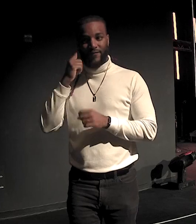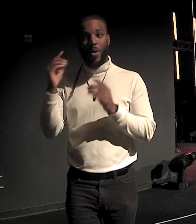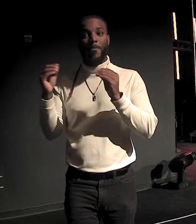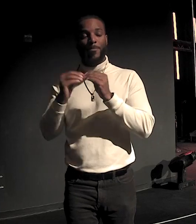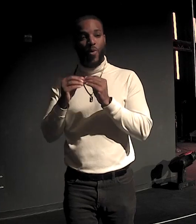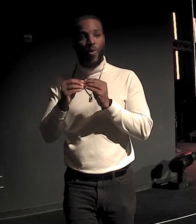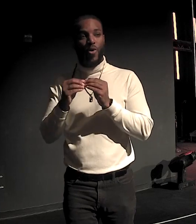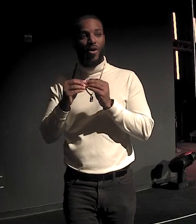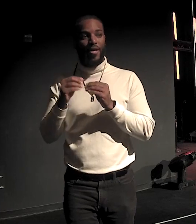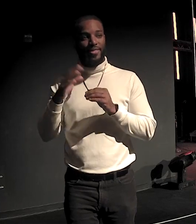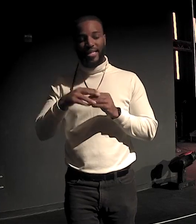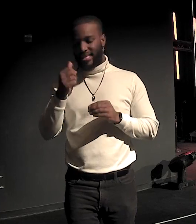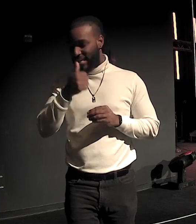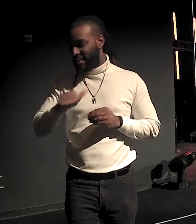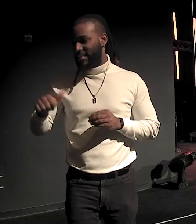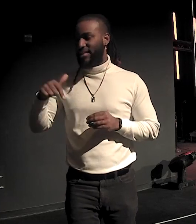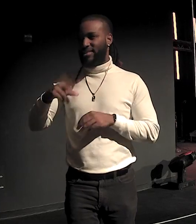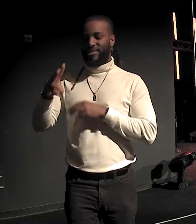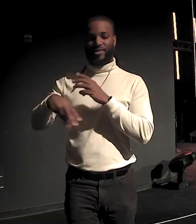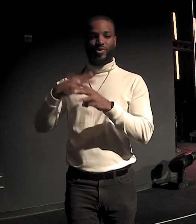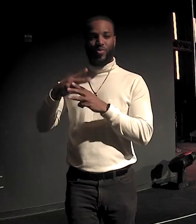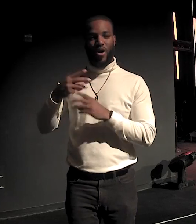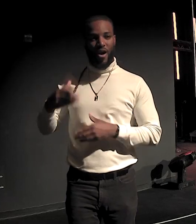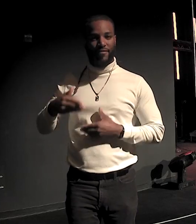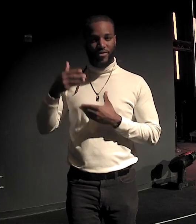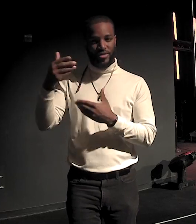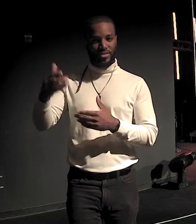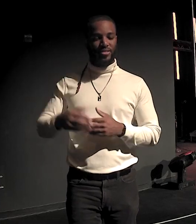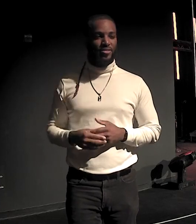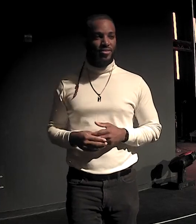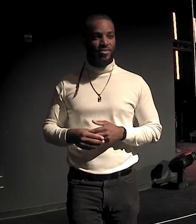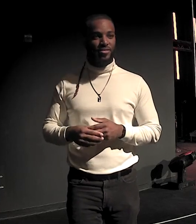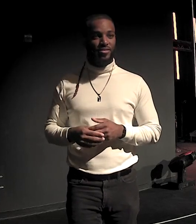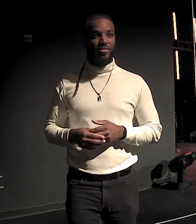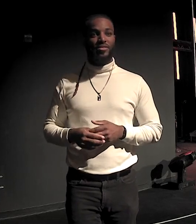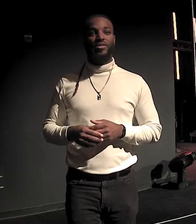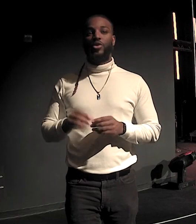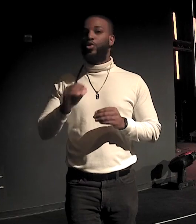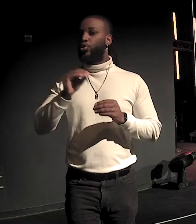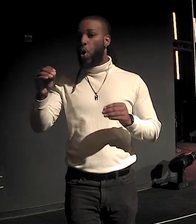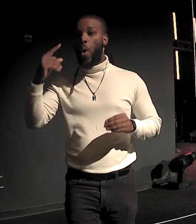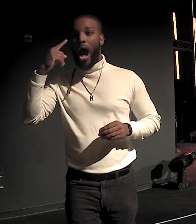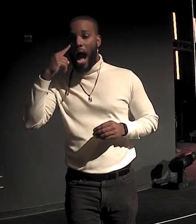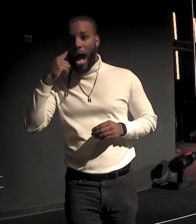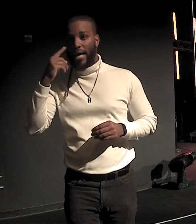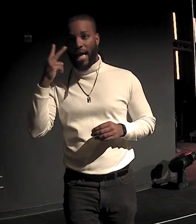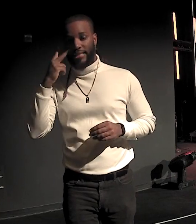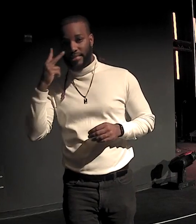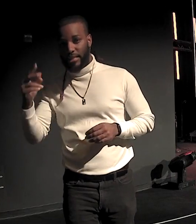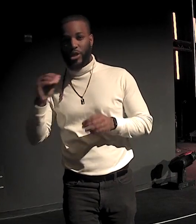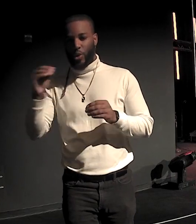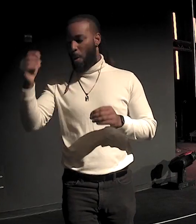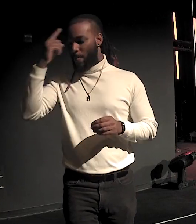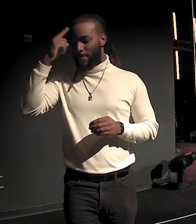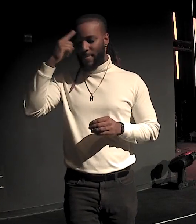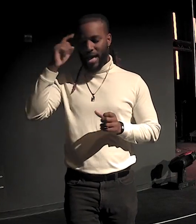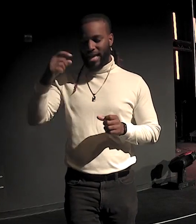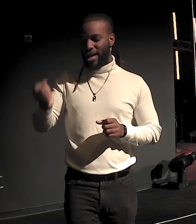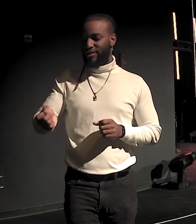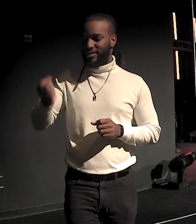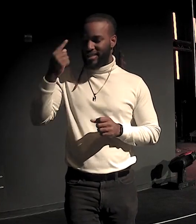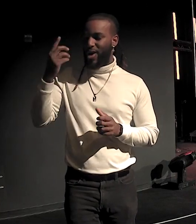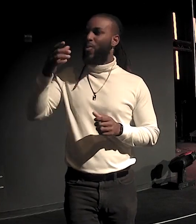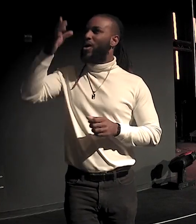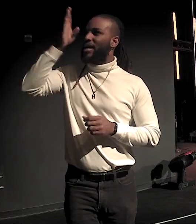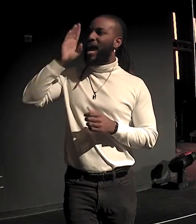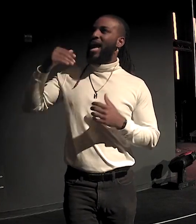than anything this world offers. No eye has seen, no mind has conceived what God has